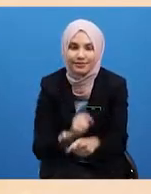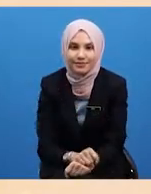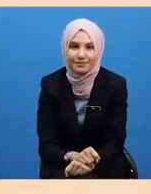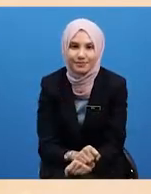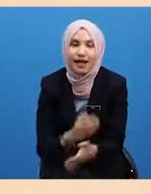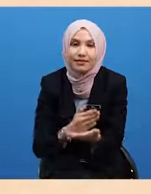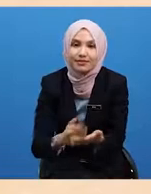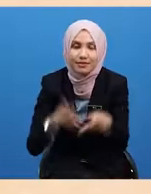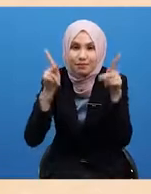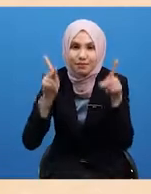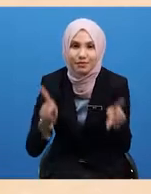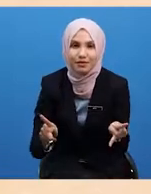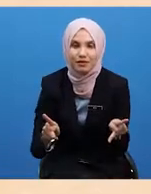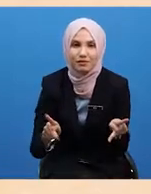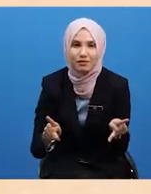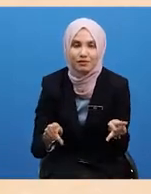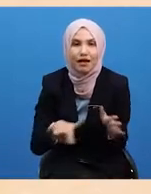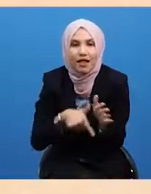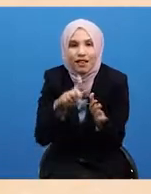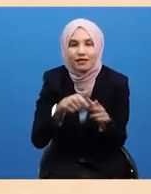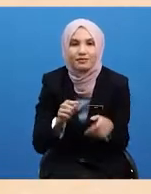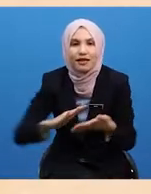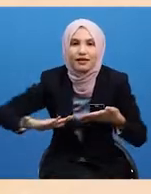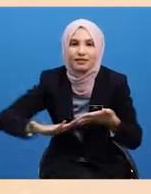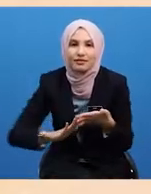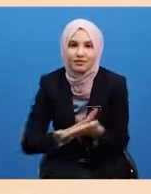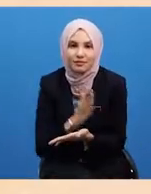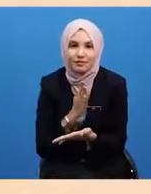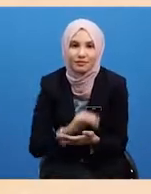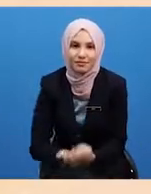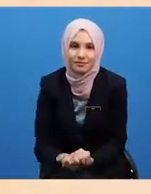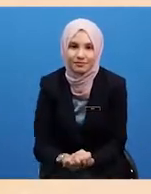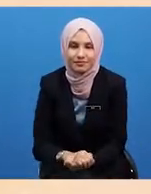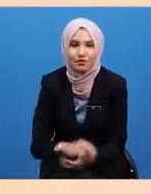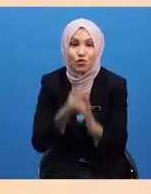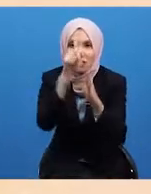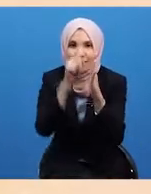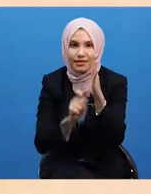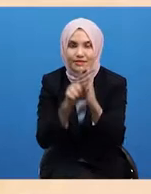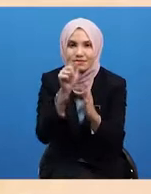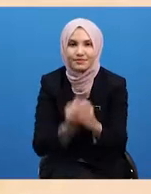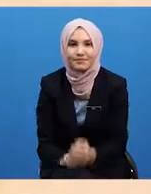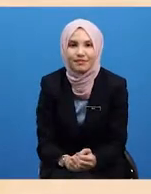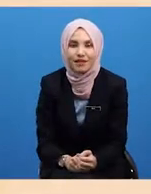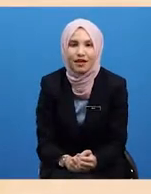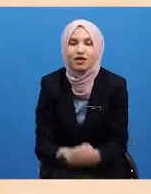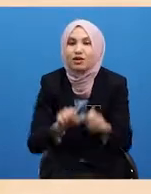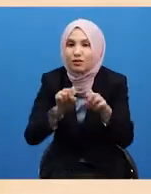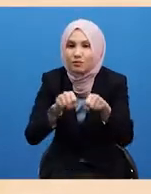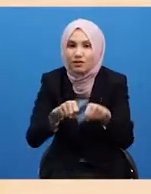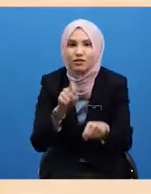Some people ask for extra paper from the invigilator during the exam. You can do that